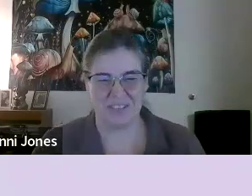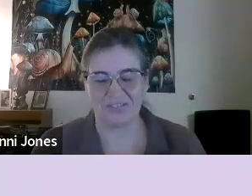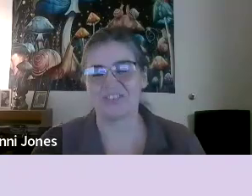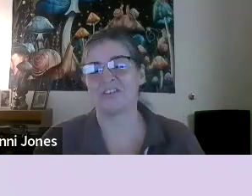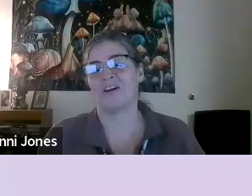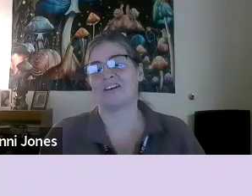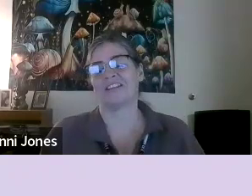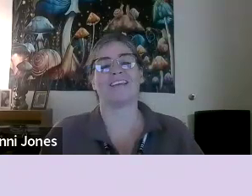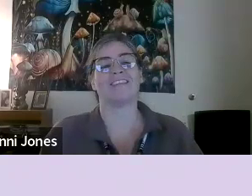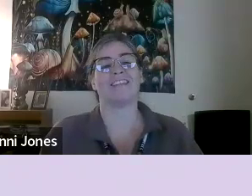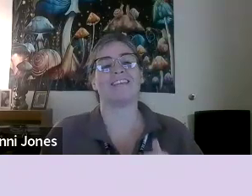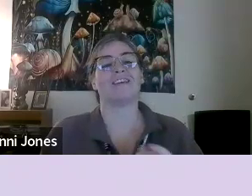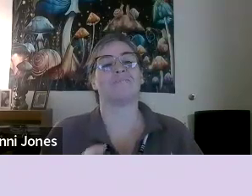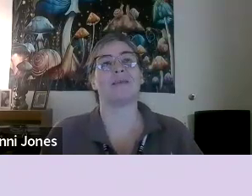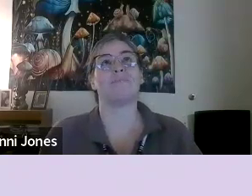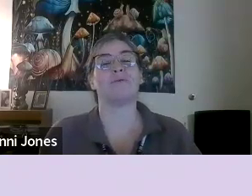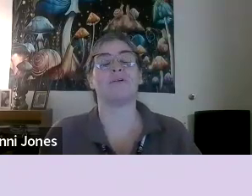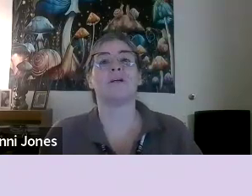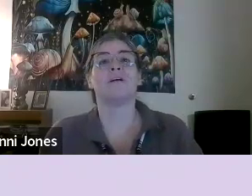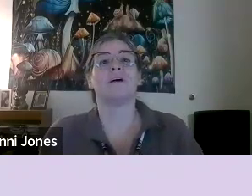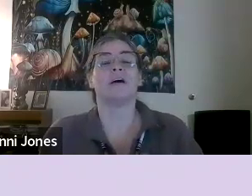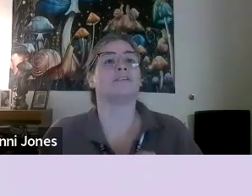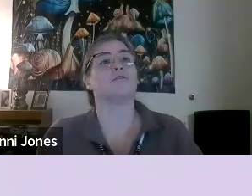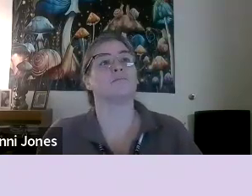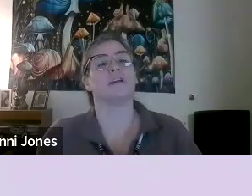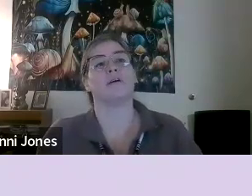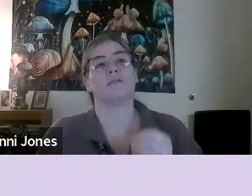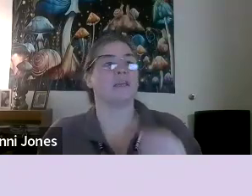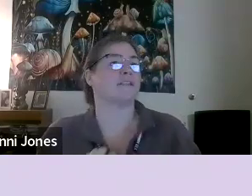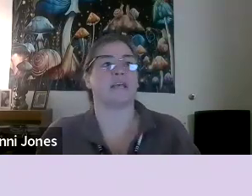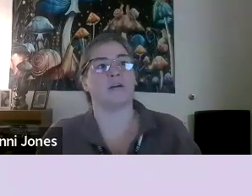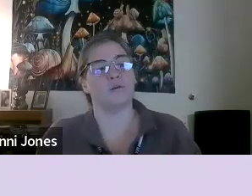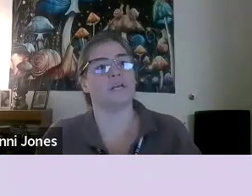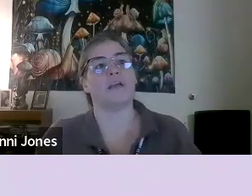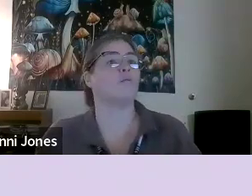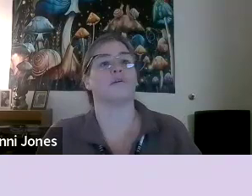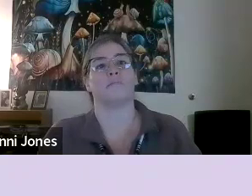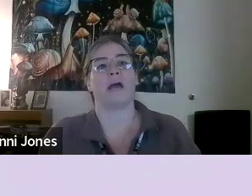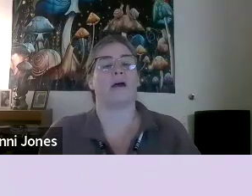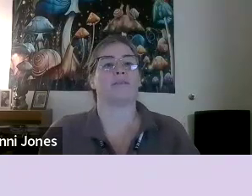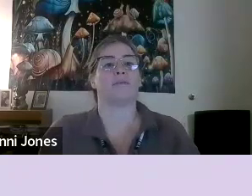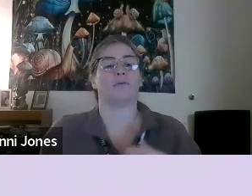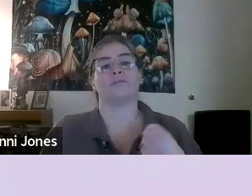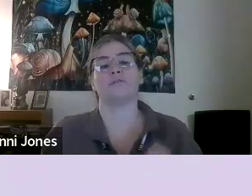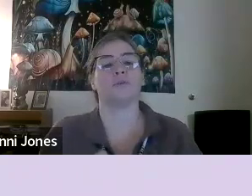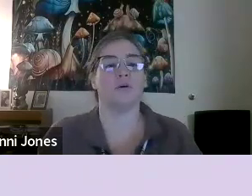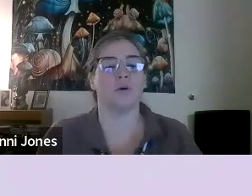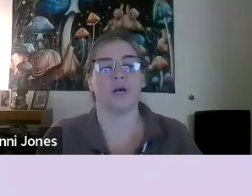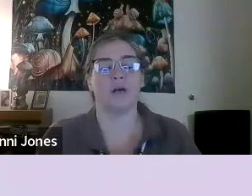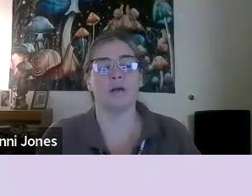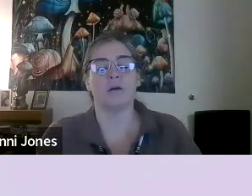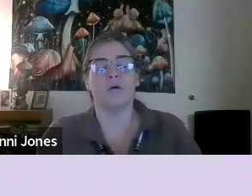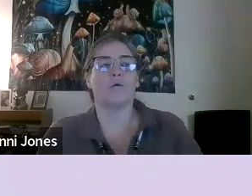the mental health field for so long that I think that people assume that they can say, oh, take a warm bath or